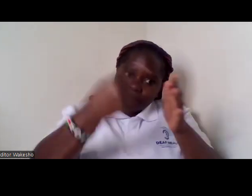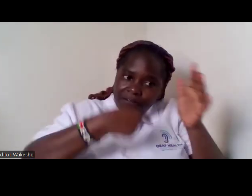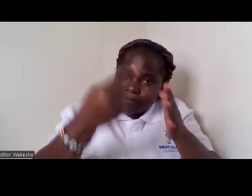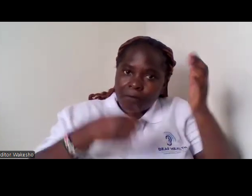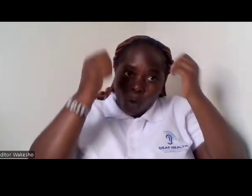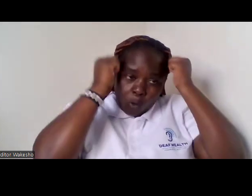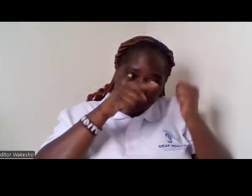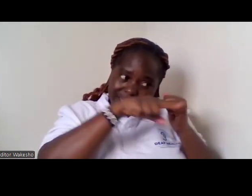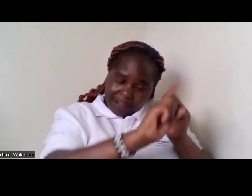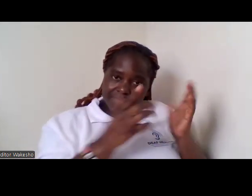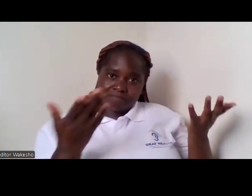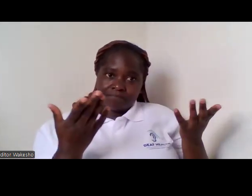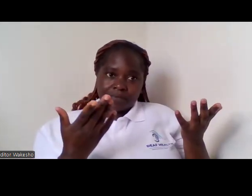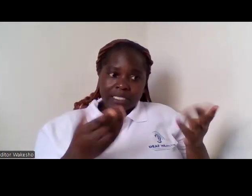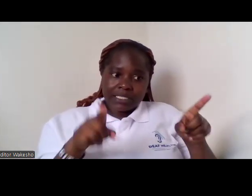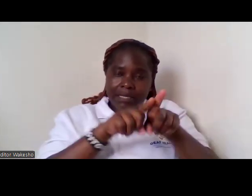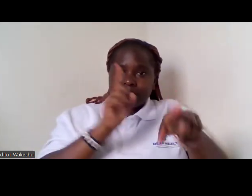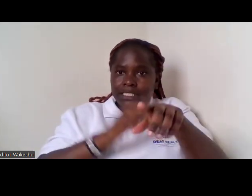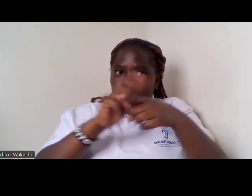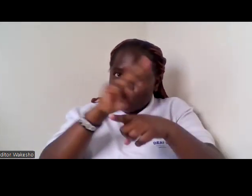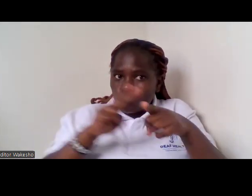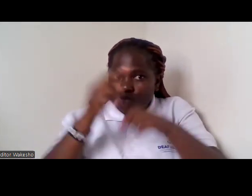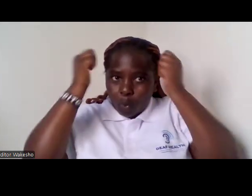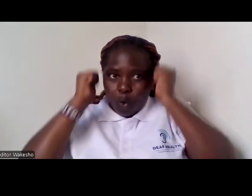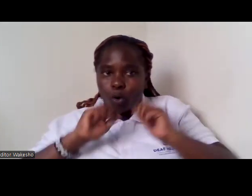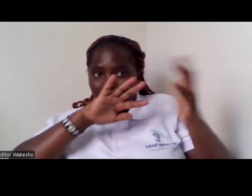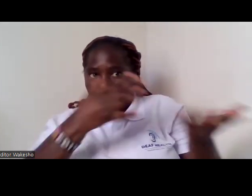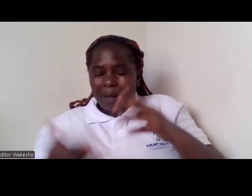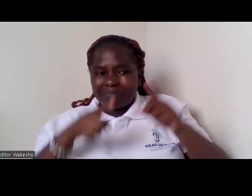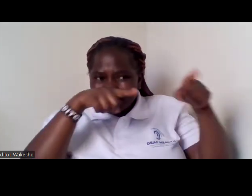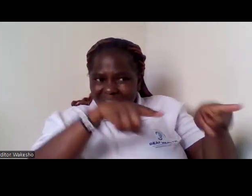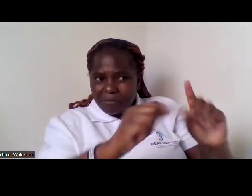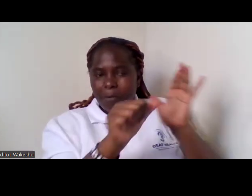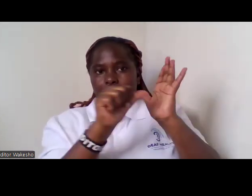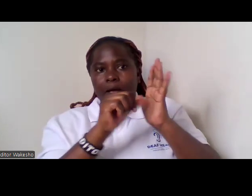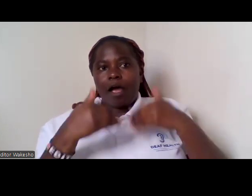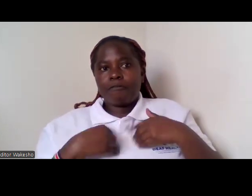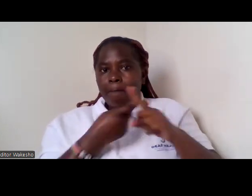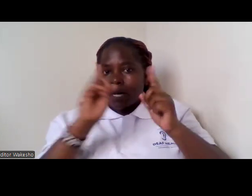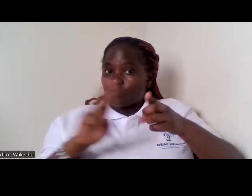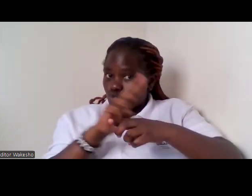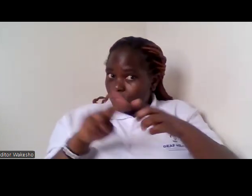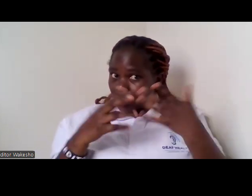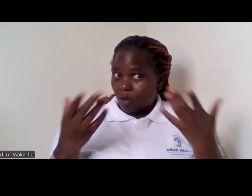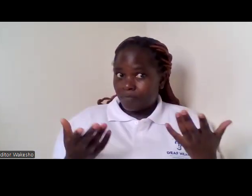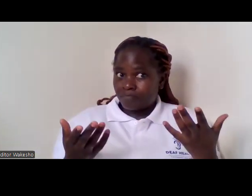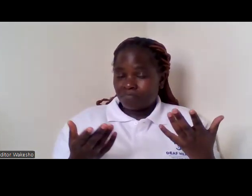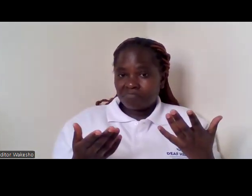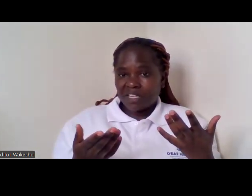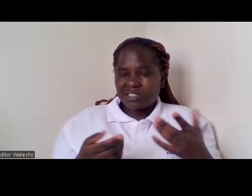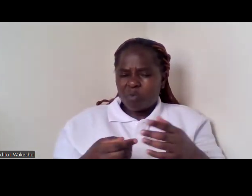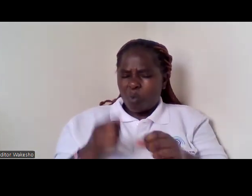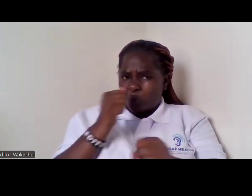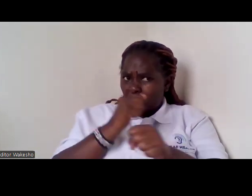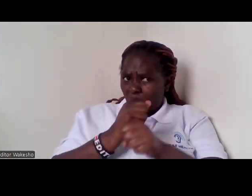itself and during the use of the condom. In typical use, failure rates of the condom